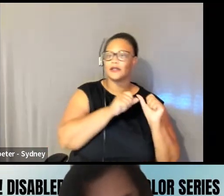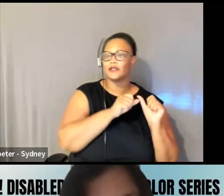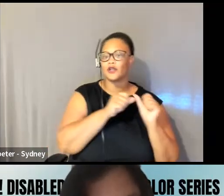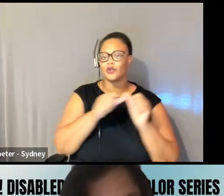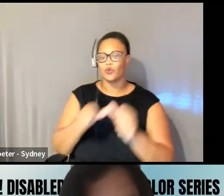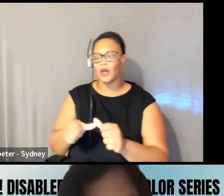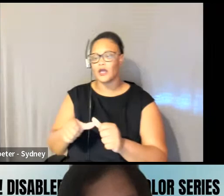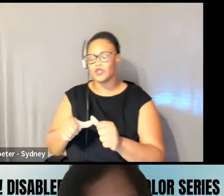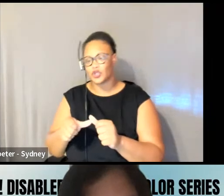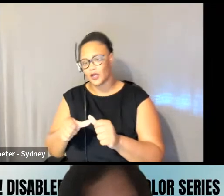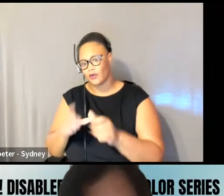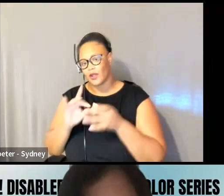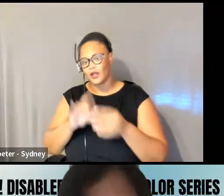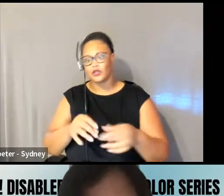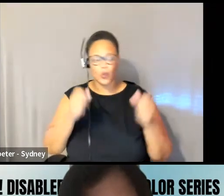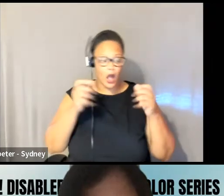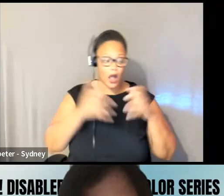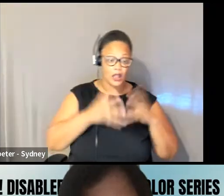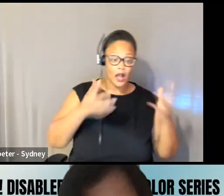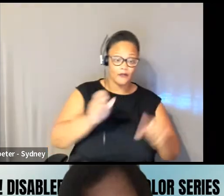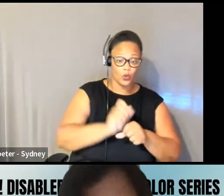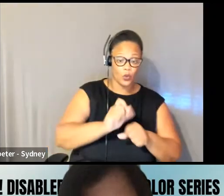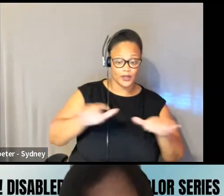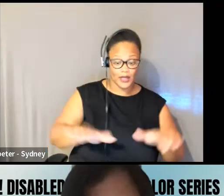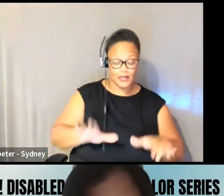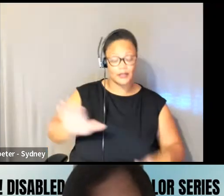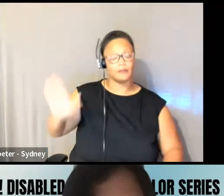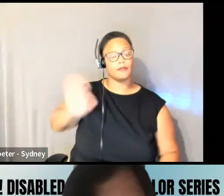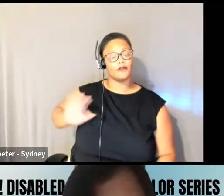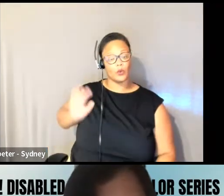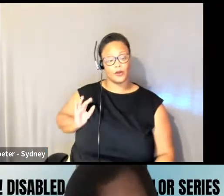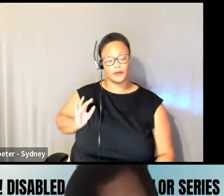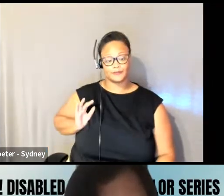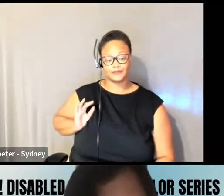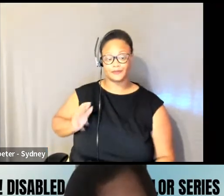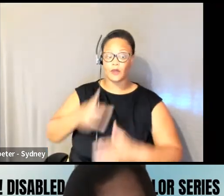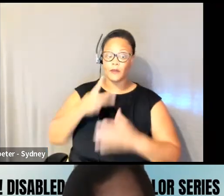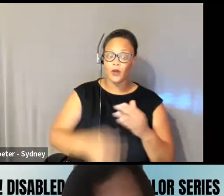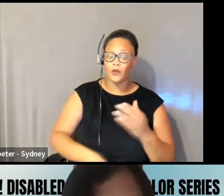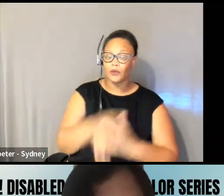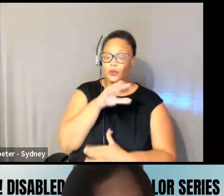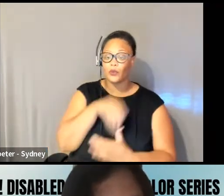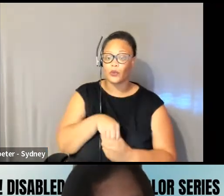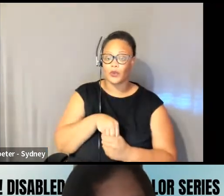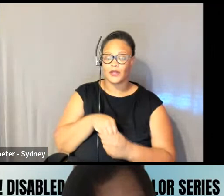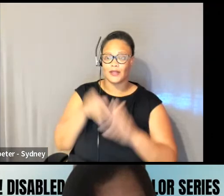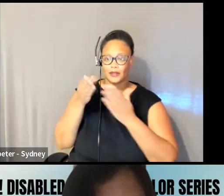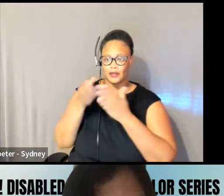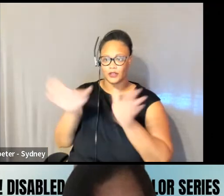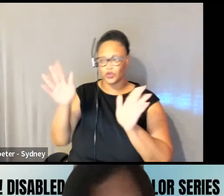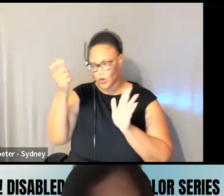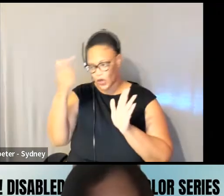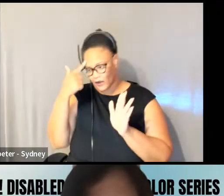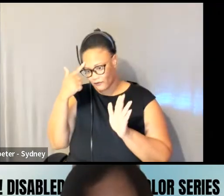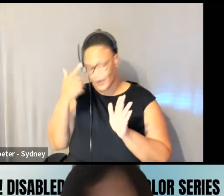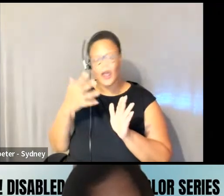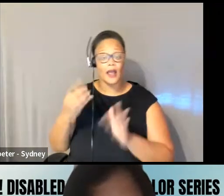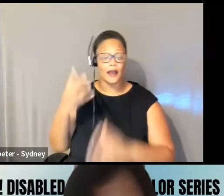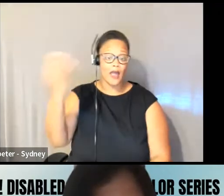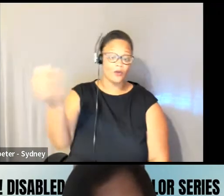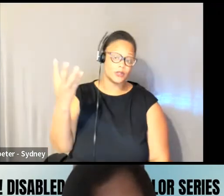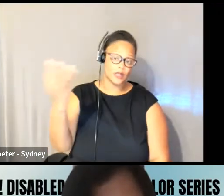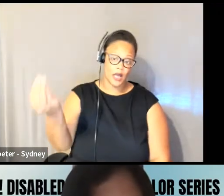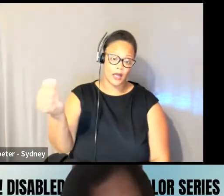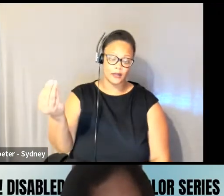the work that I did previously, both within the federal government and outside, which is the idea of making sure